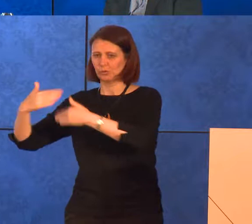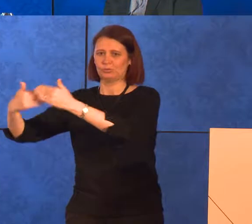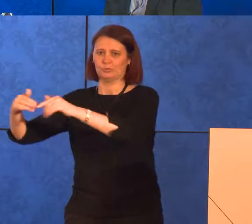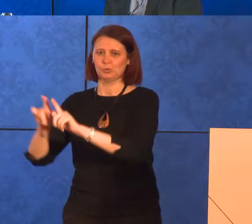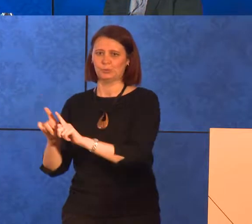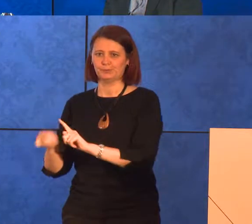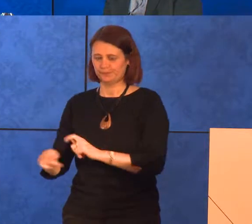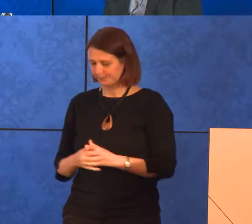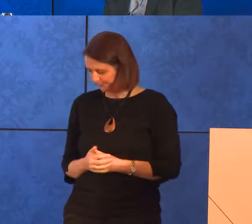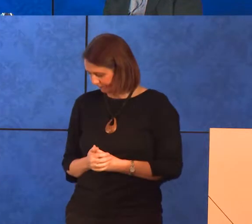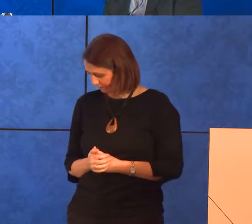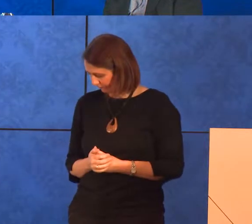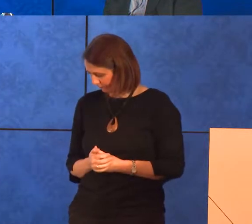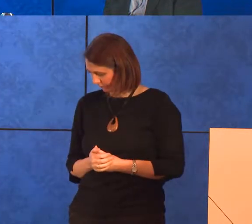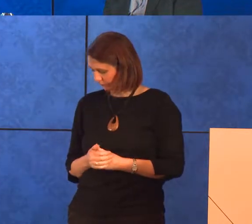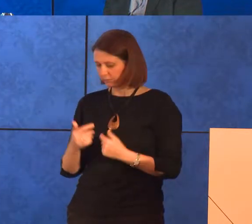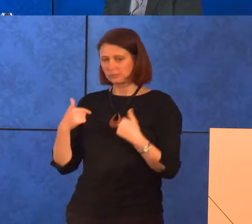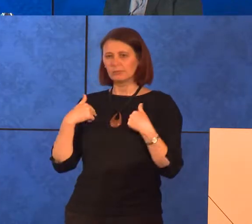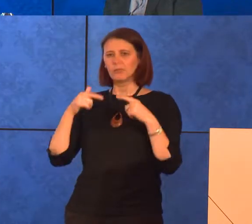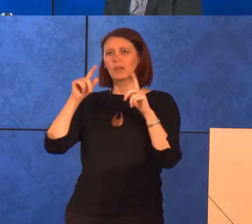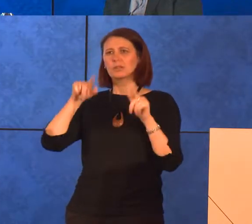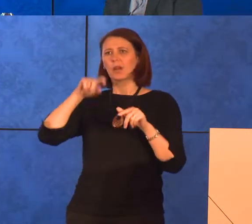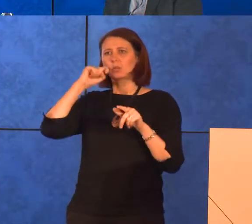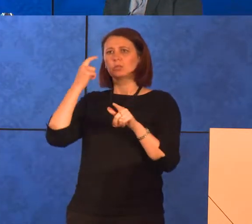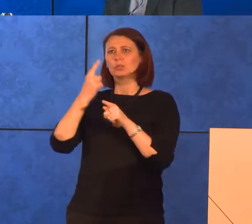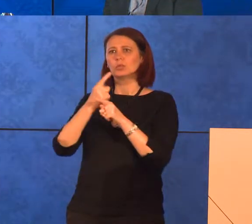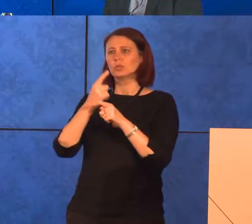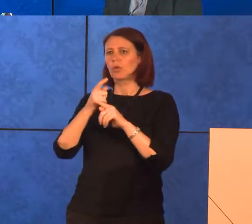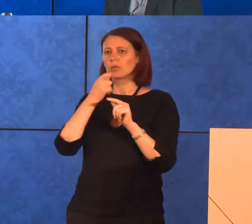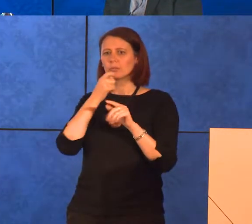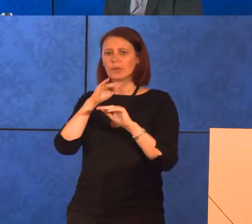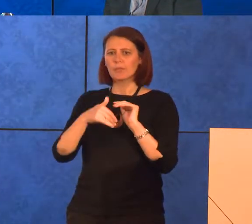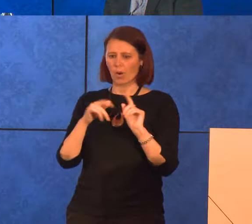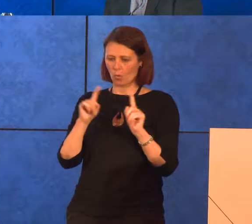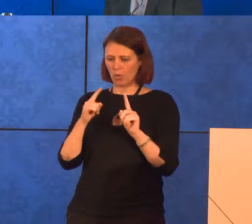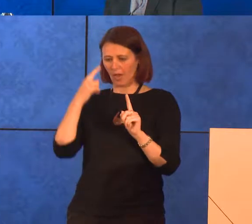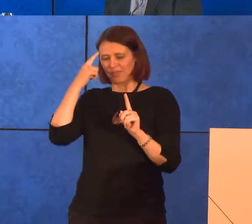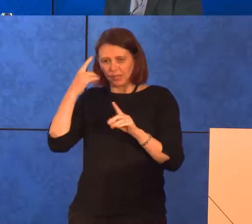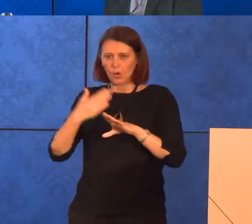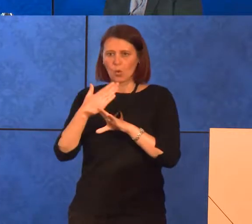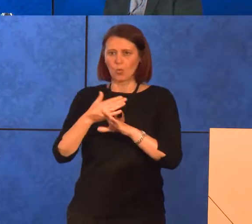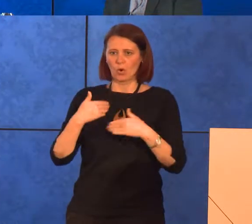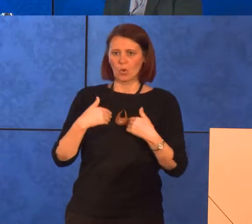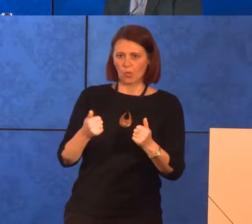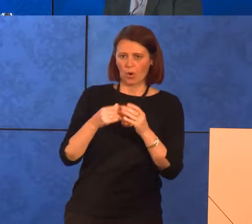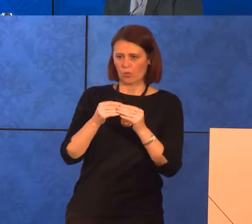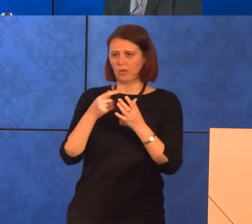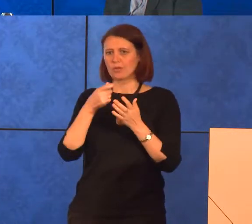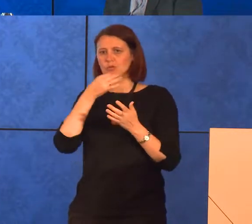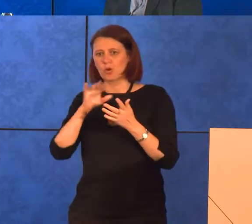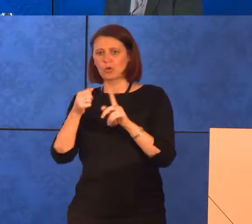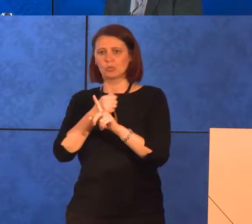going. So I'll start by talking a little bit about what I think worked really well in the Child Abuse Royal Commission, just from